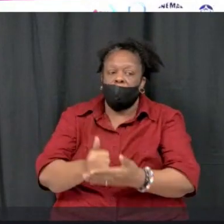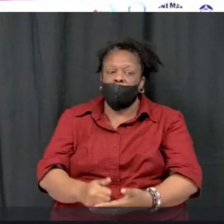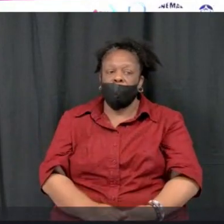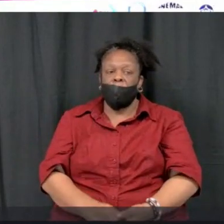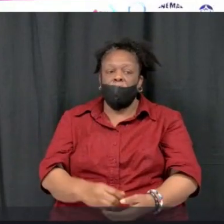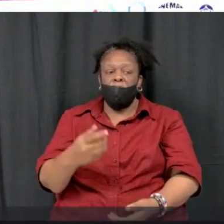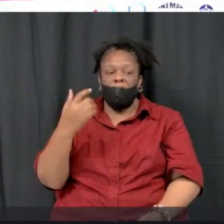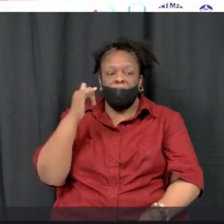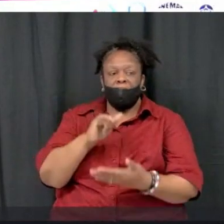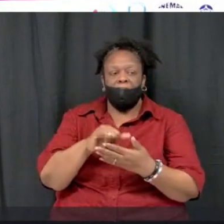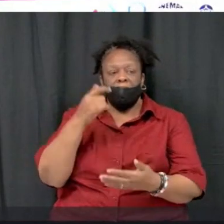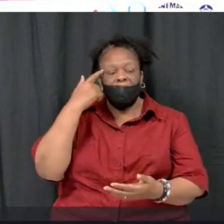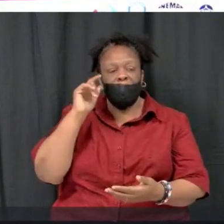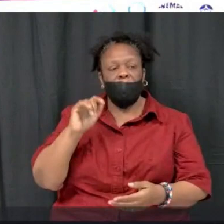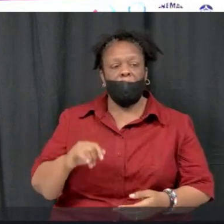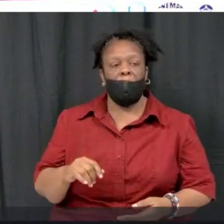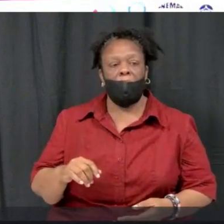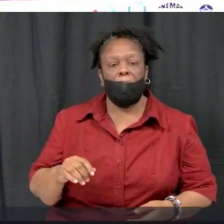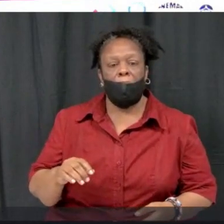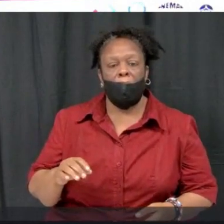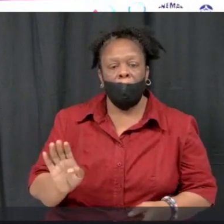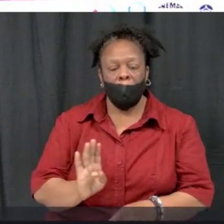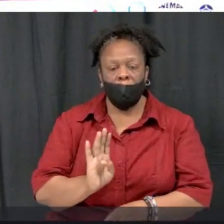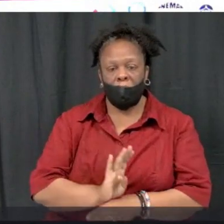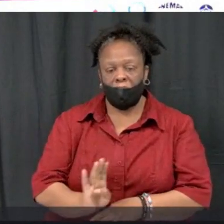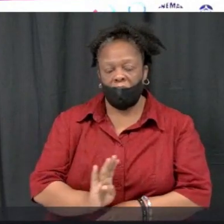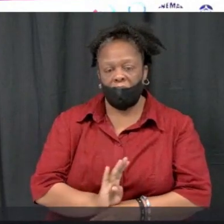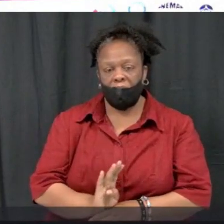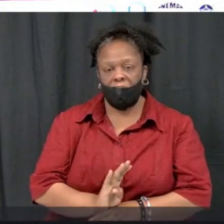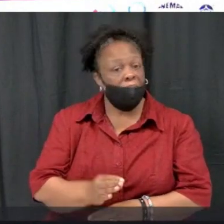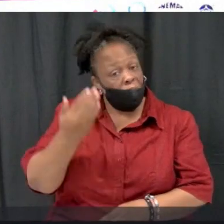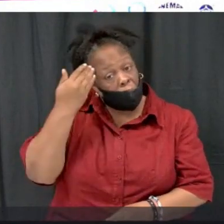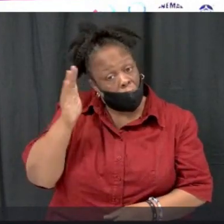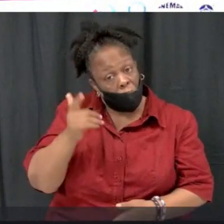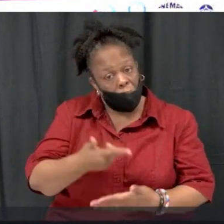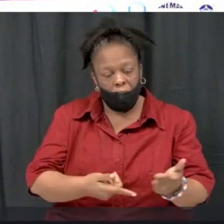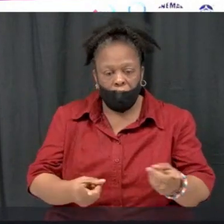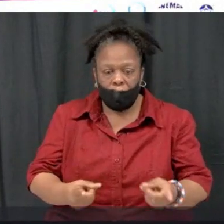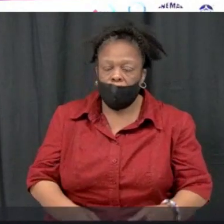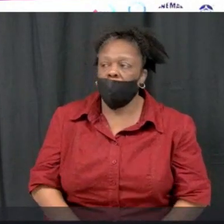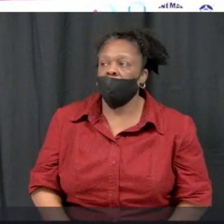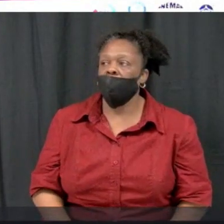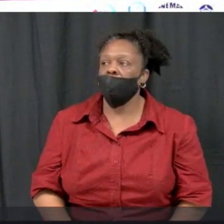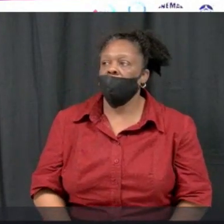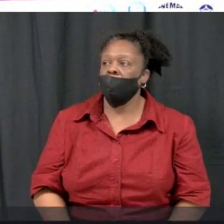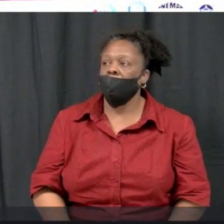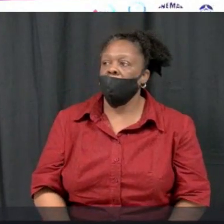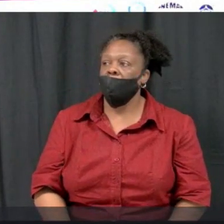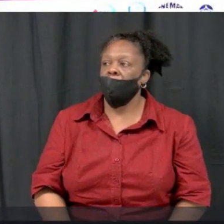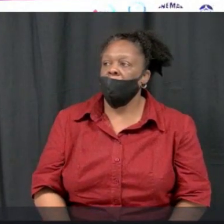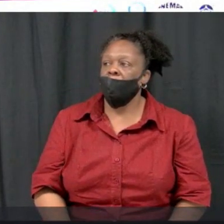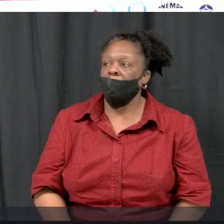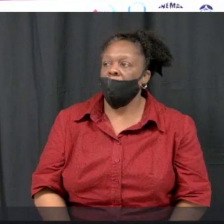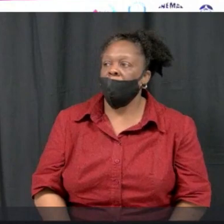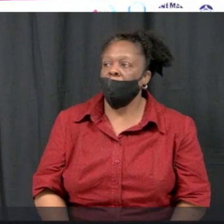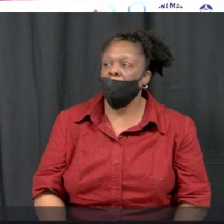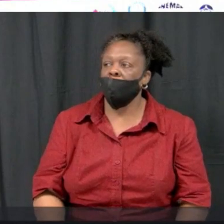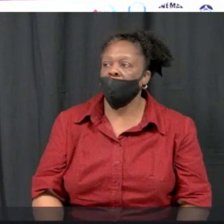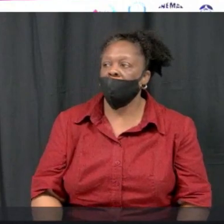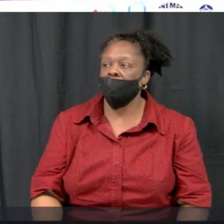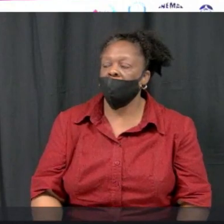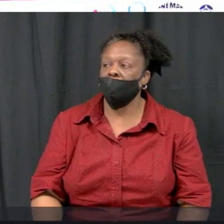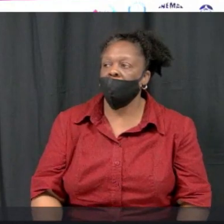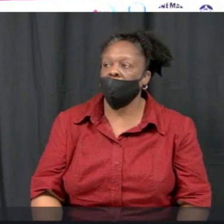your business if you wish, and they will do a briefing for you. We ask all members of the business community